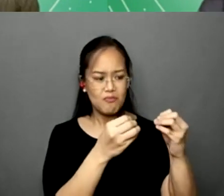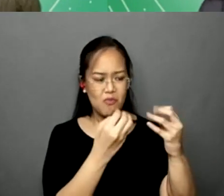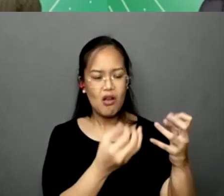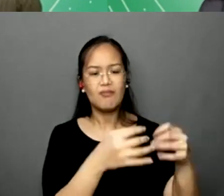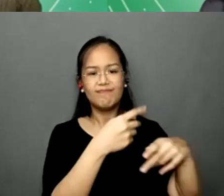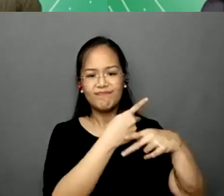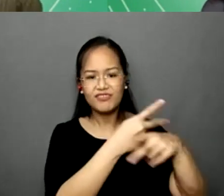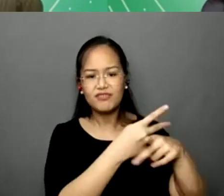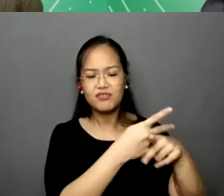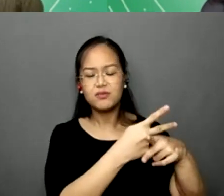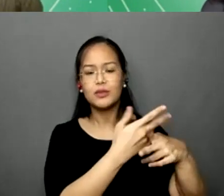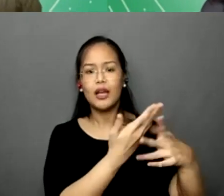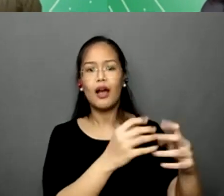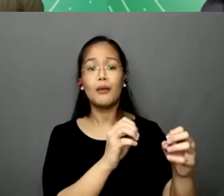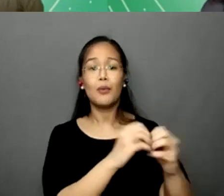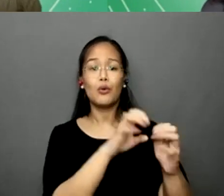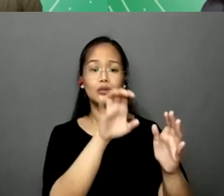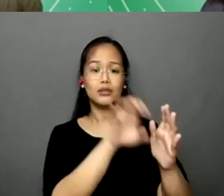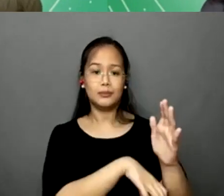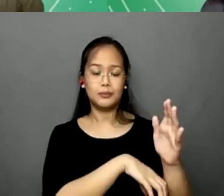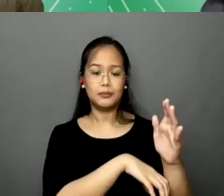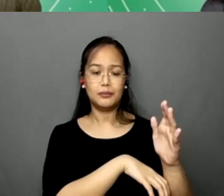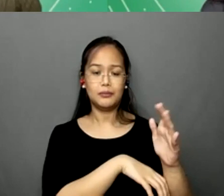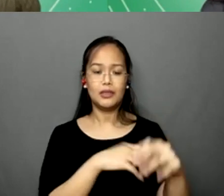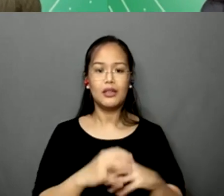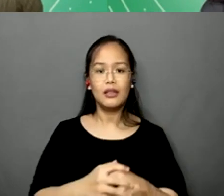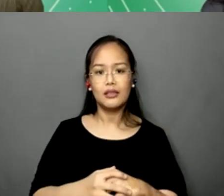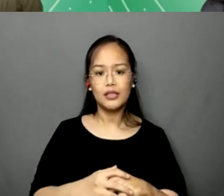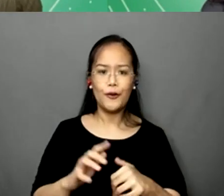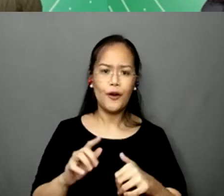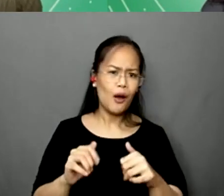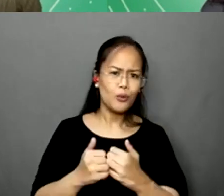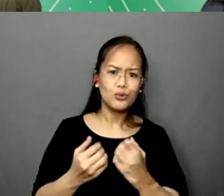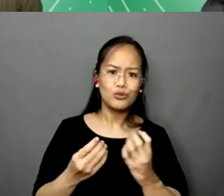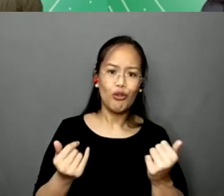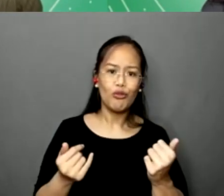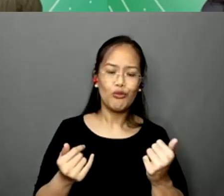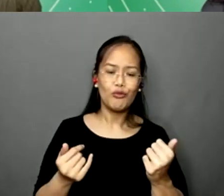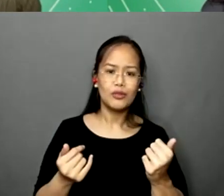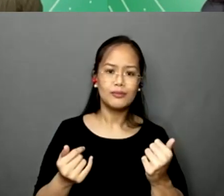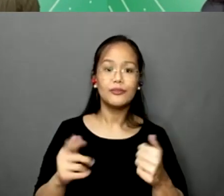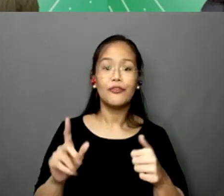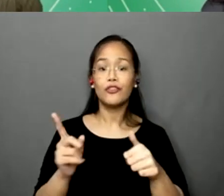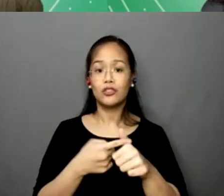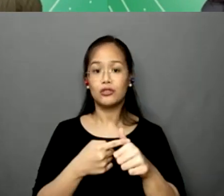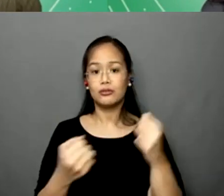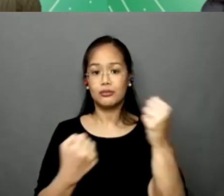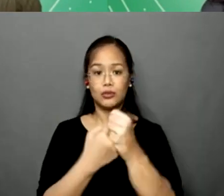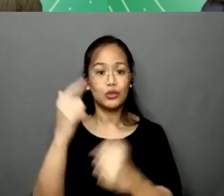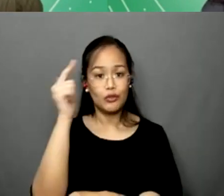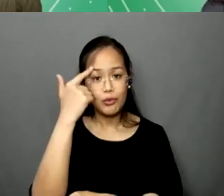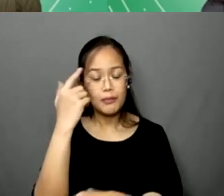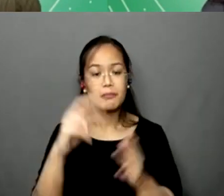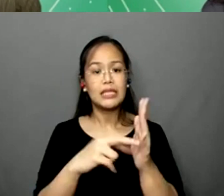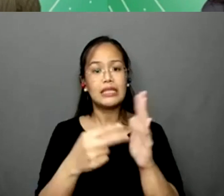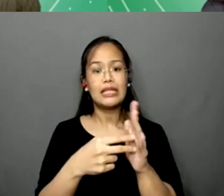process. One way to address it first is support in terms of government, meaning taxes in terms